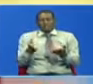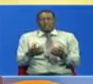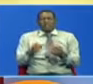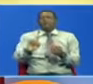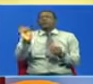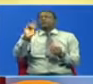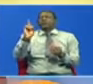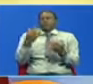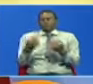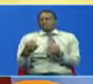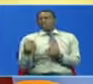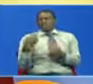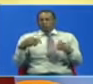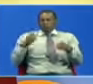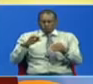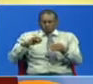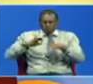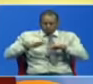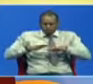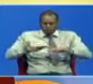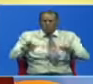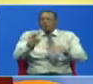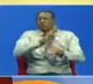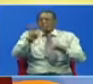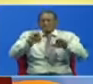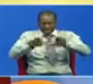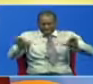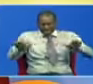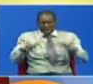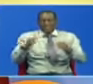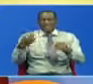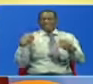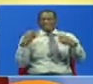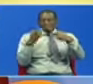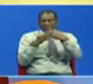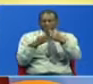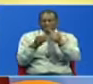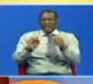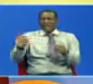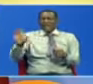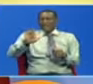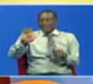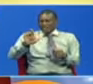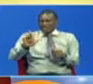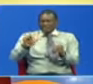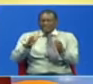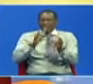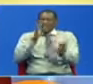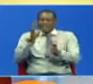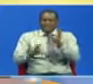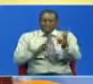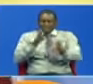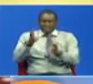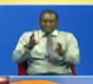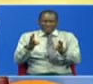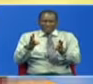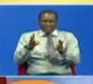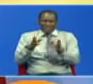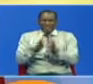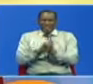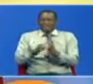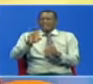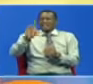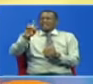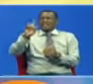the number of infections in Westlands, Kibra, Langata, Embakasi, and